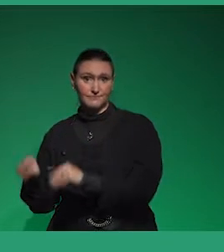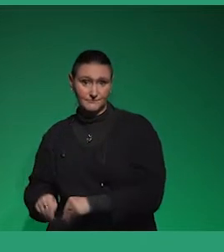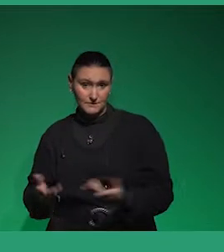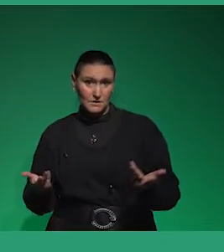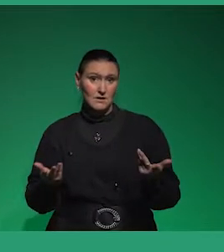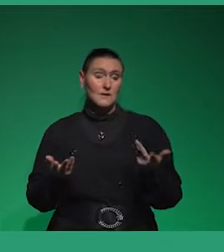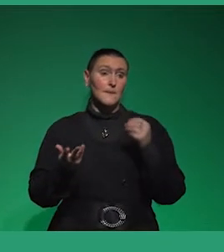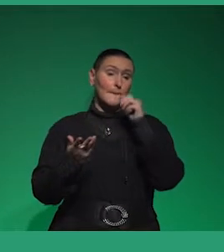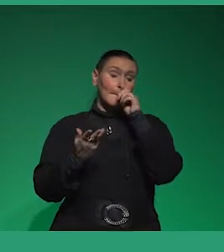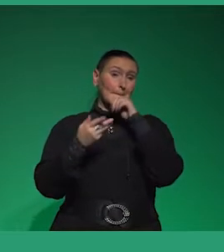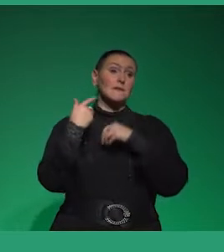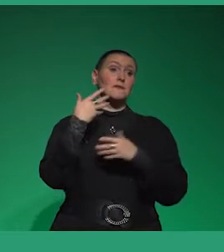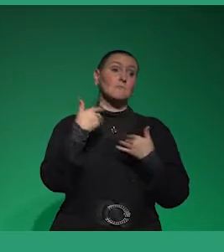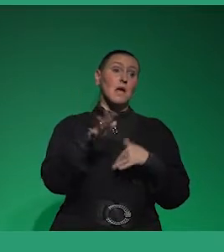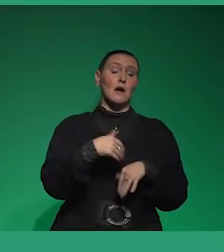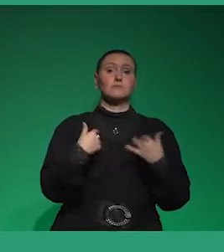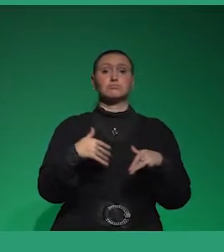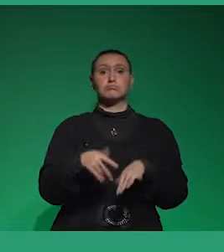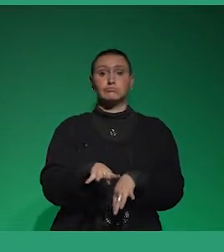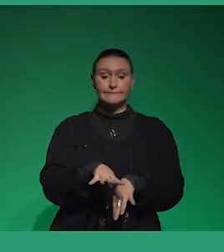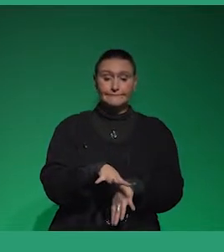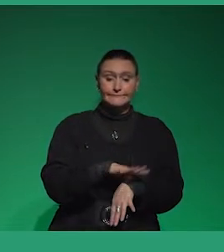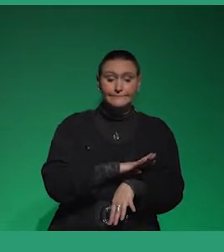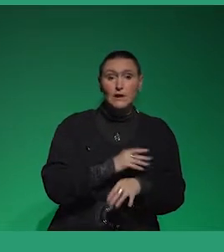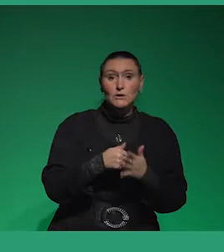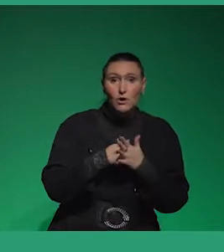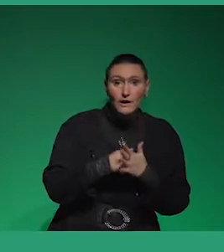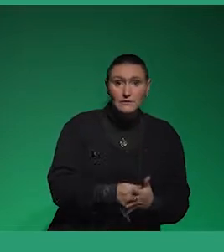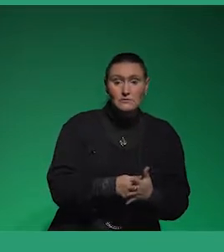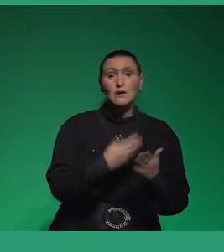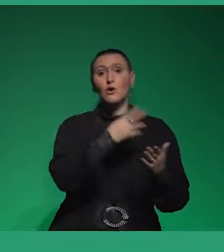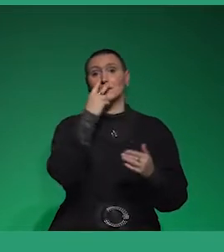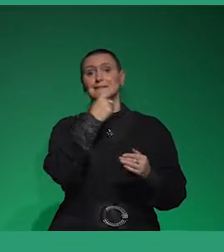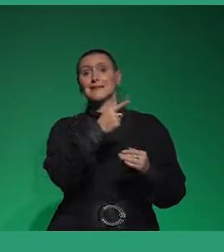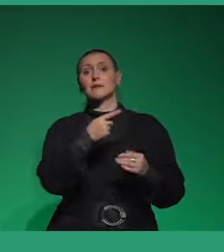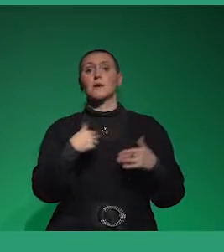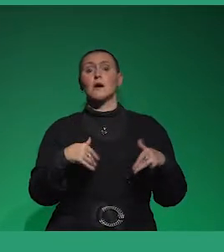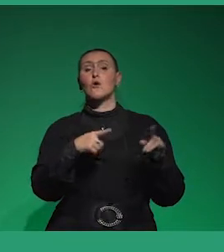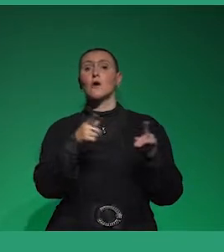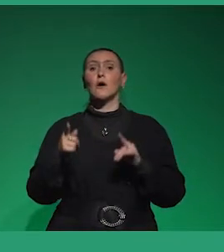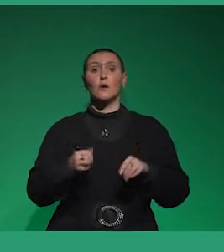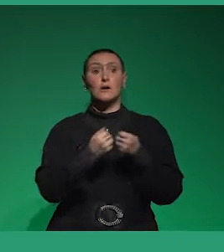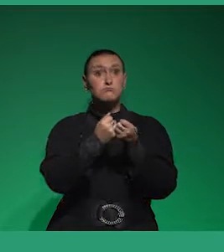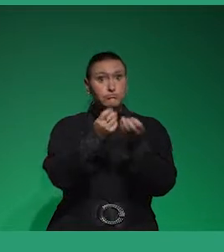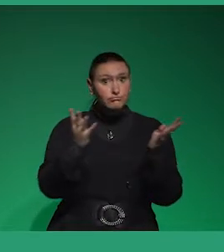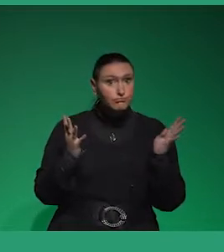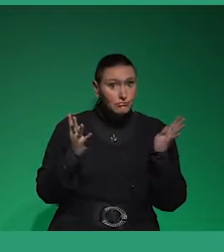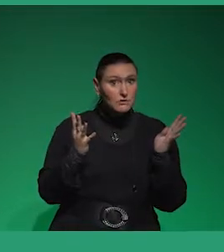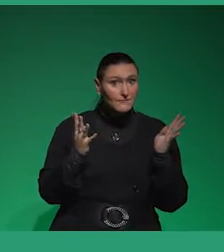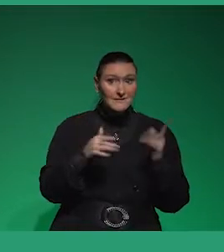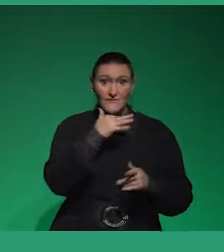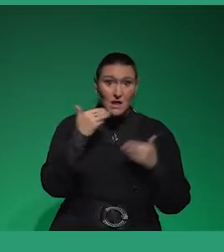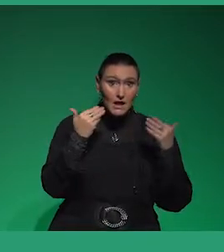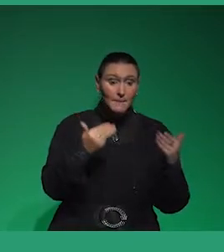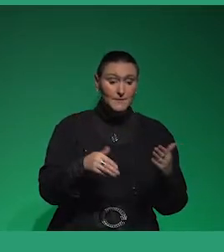more impressions about the native forest biodiversity. That is our group